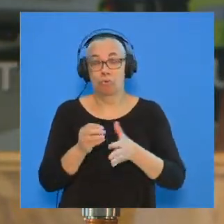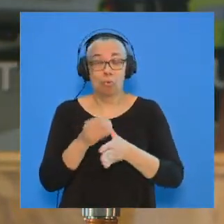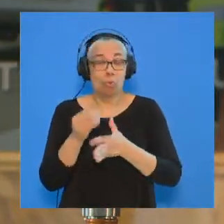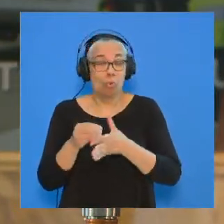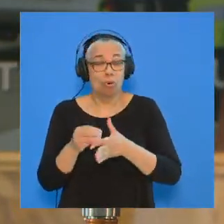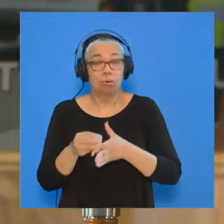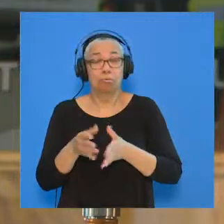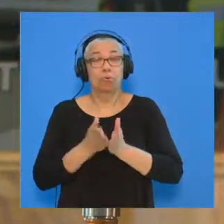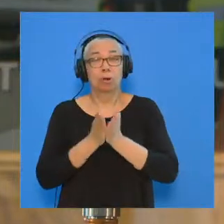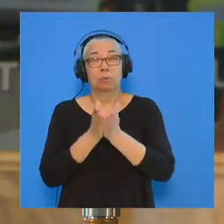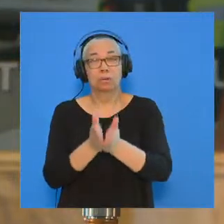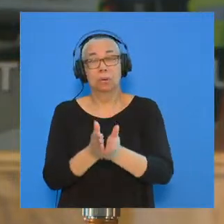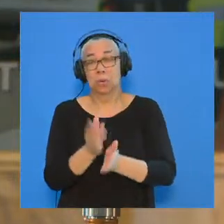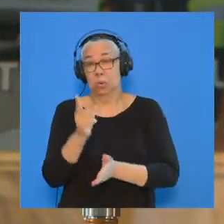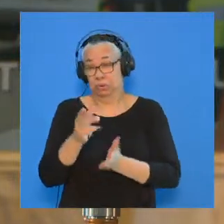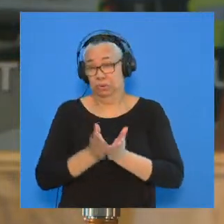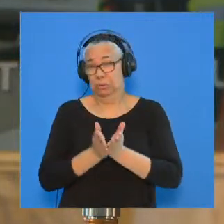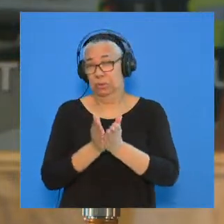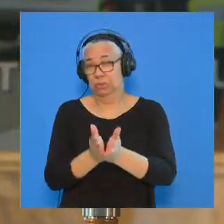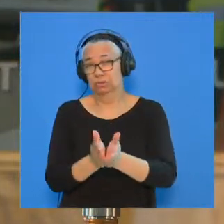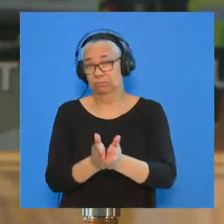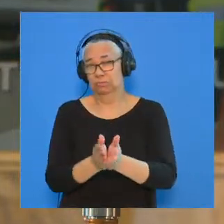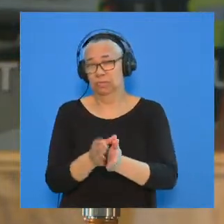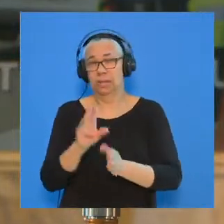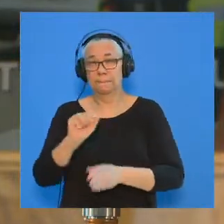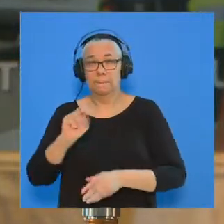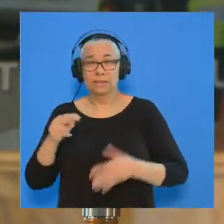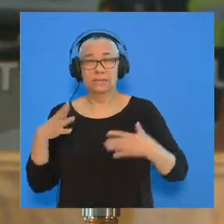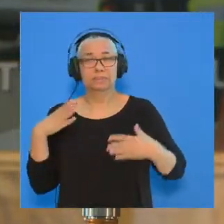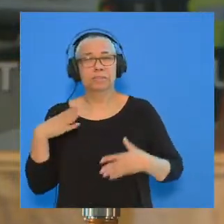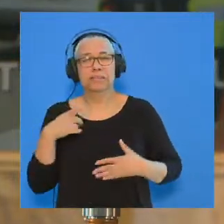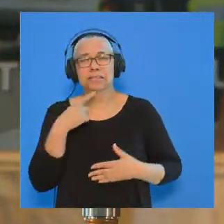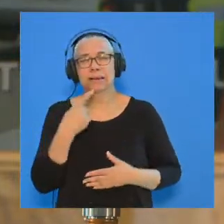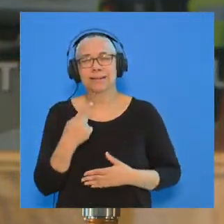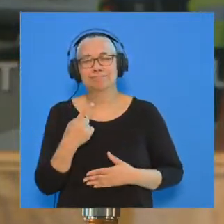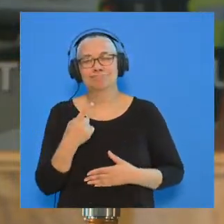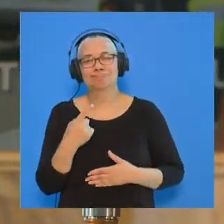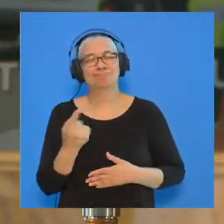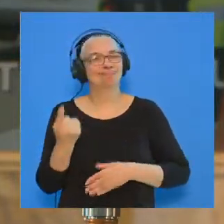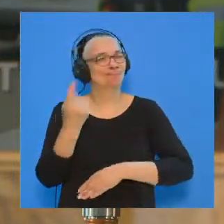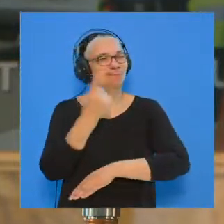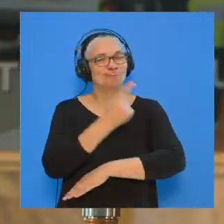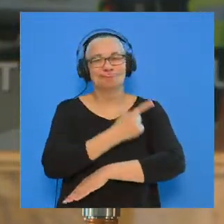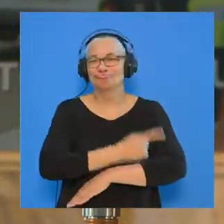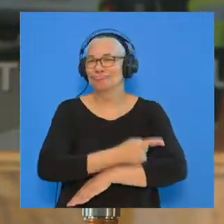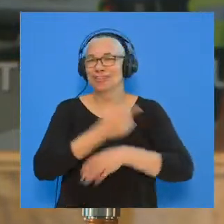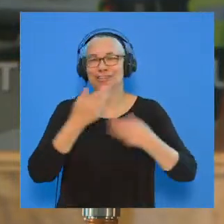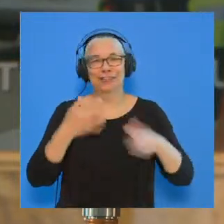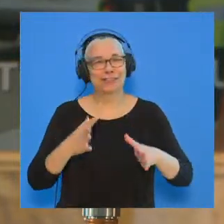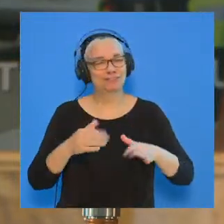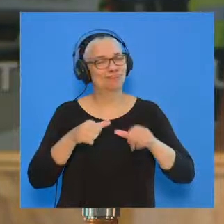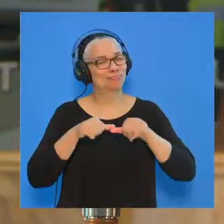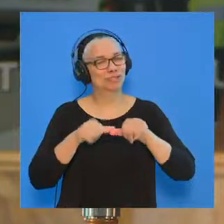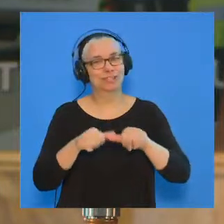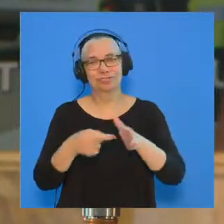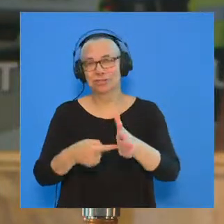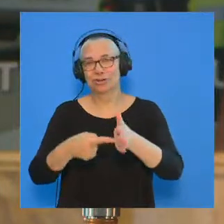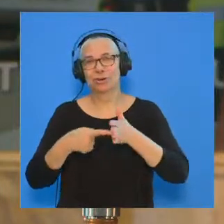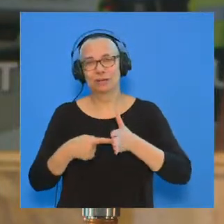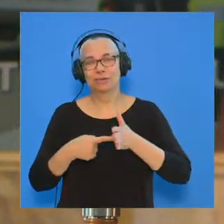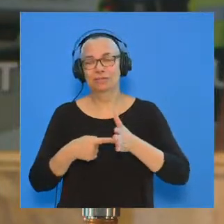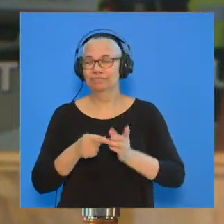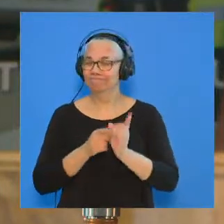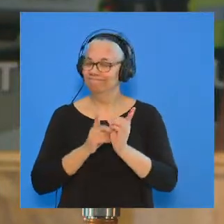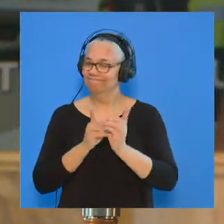one of the vessels that you just spoke about that Minister Keynes just addressed, at the end of the day, there is still a requirement that we exercise